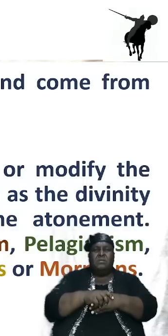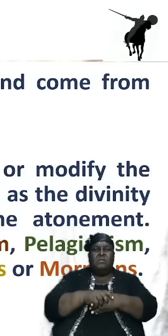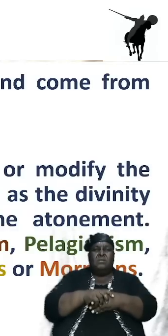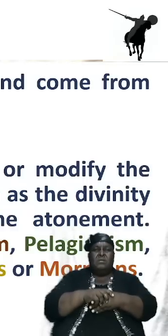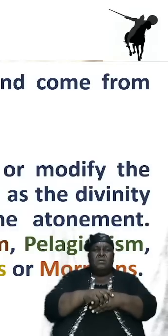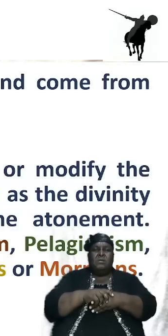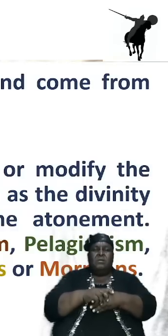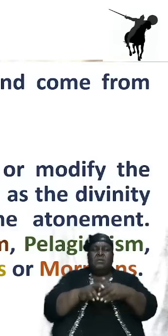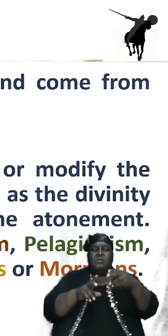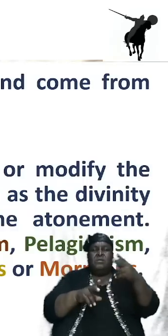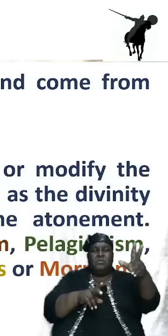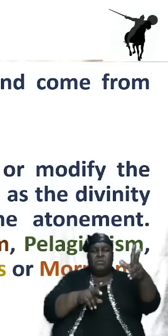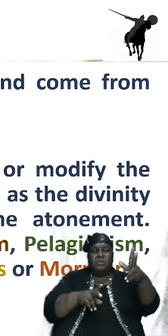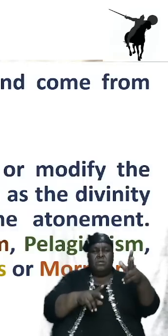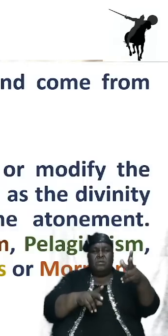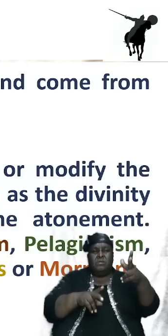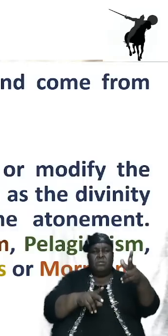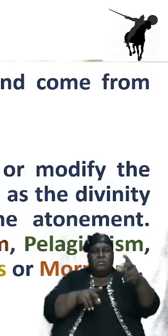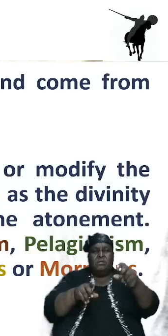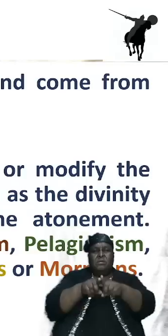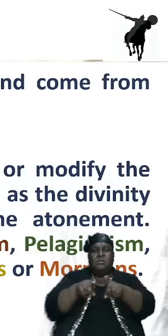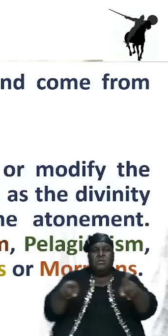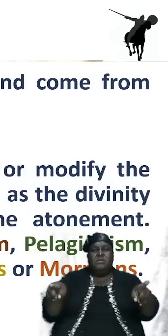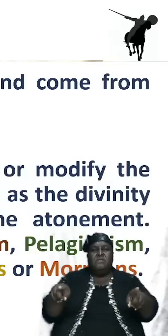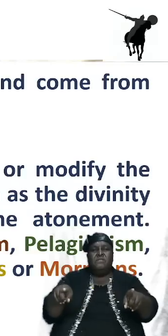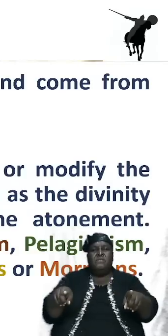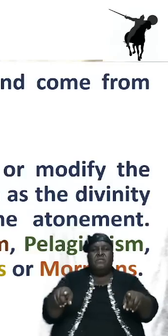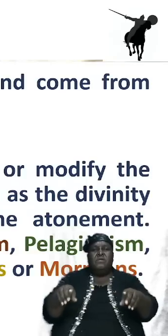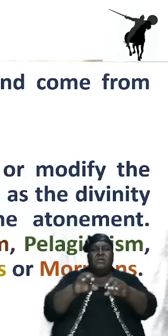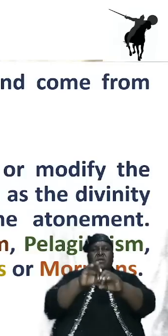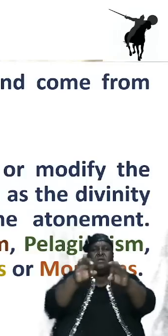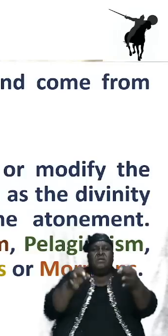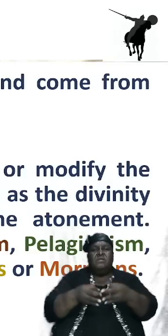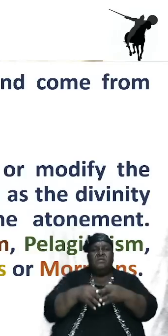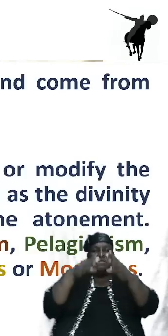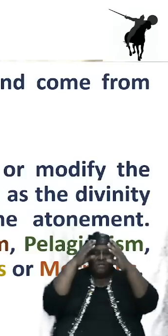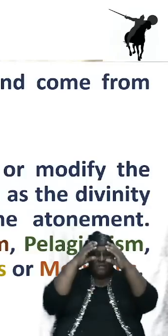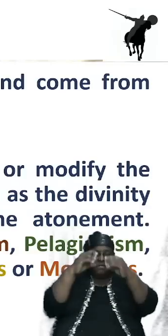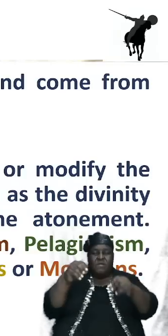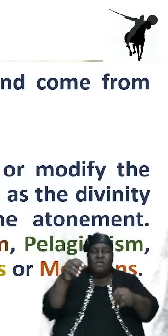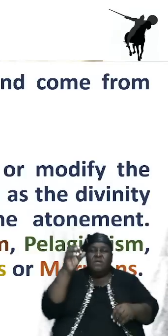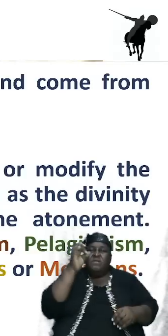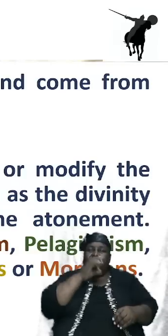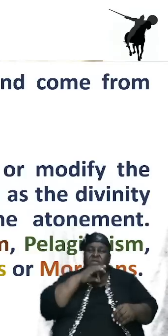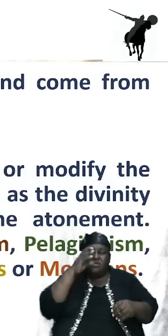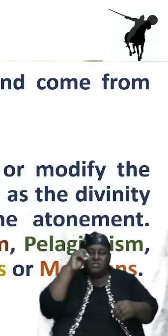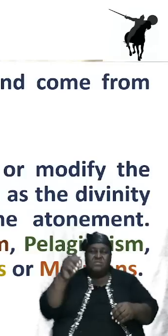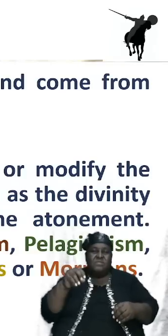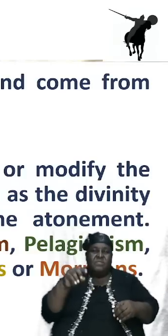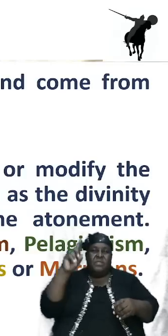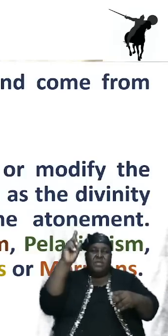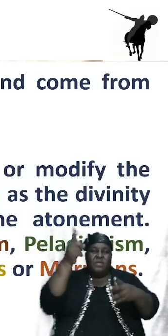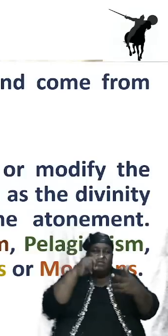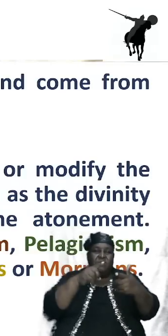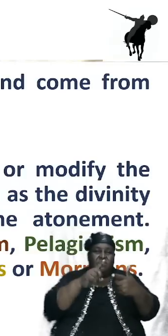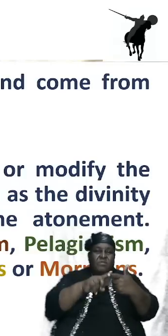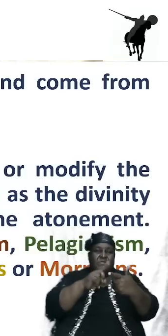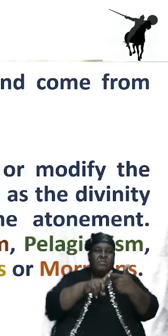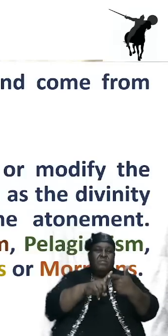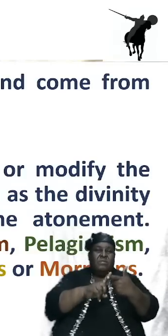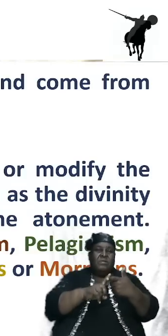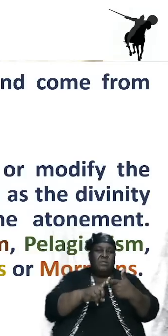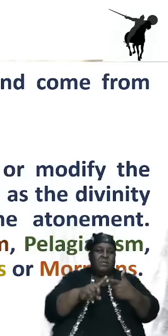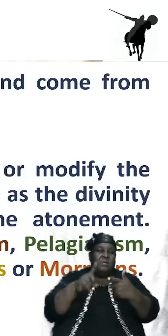forms that for tonight that we say that false teaching can take on. The first one is hearsays.